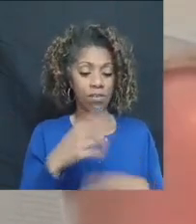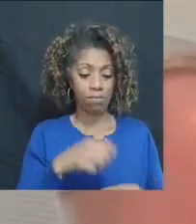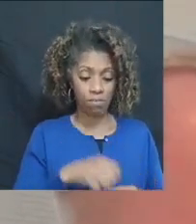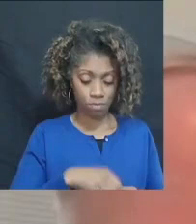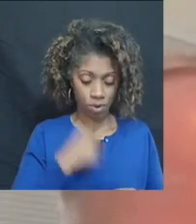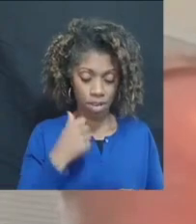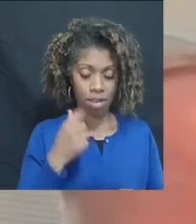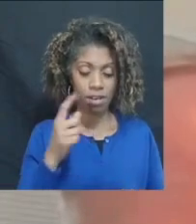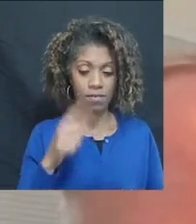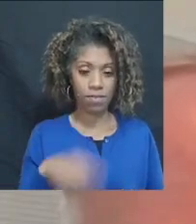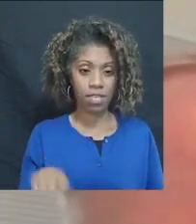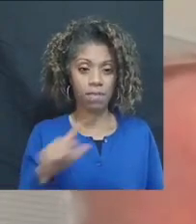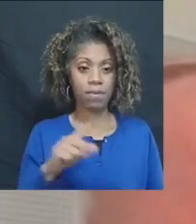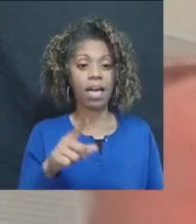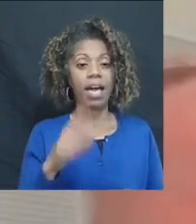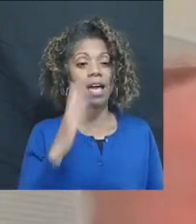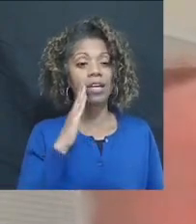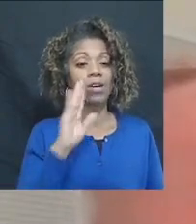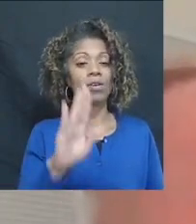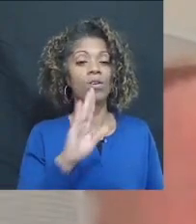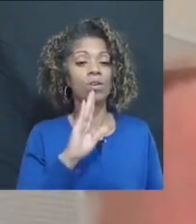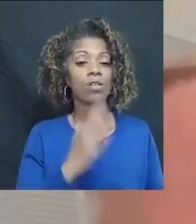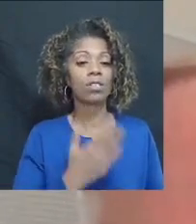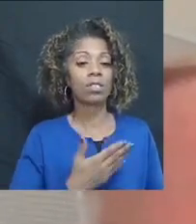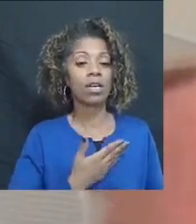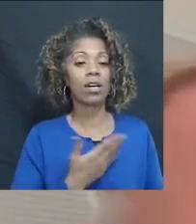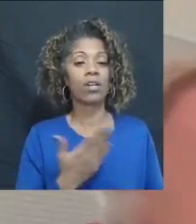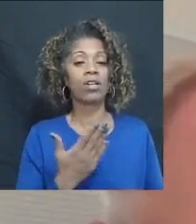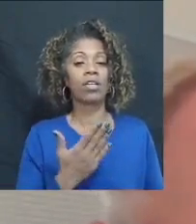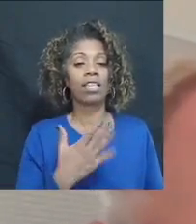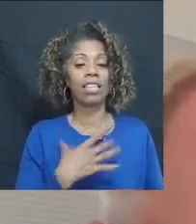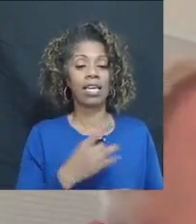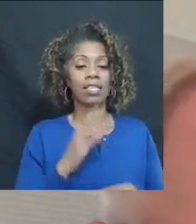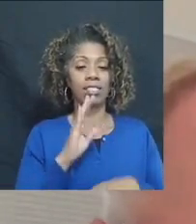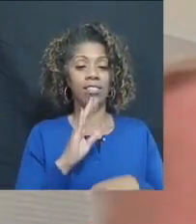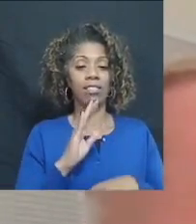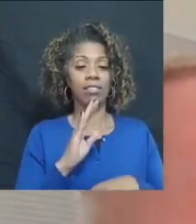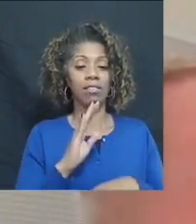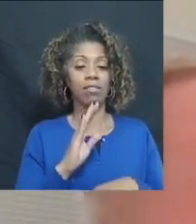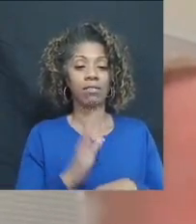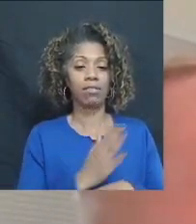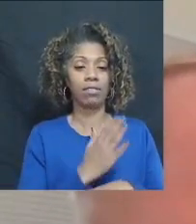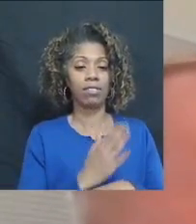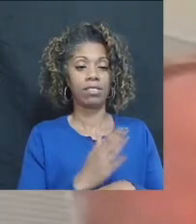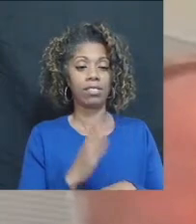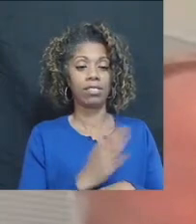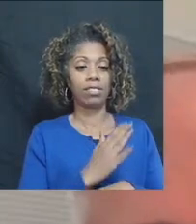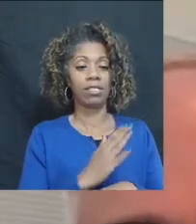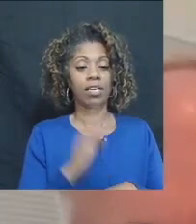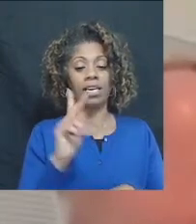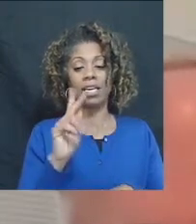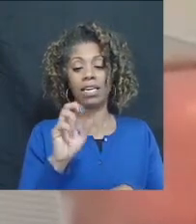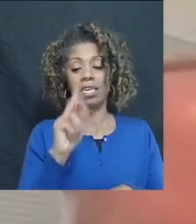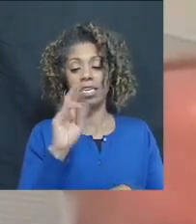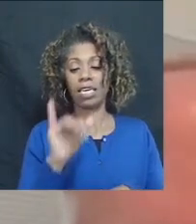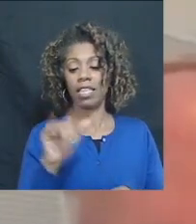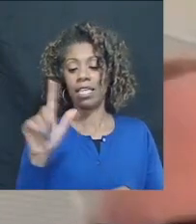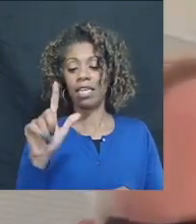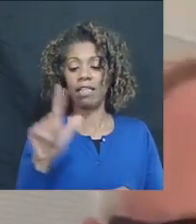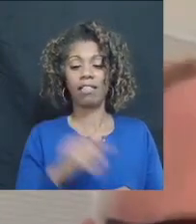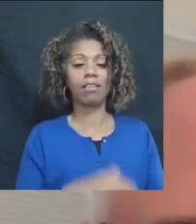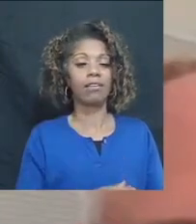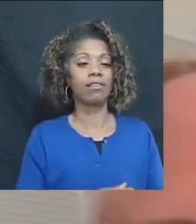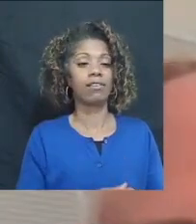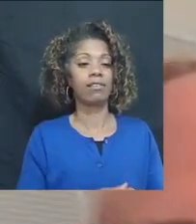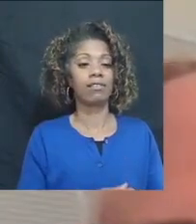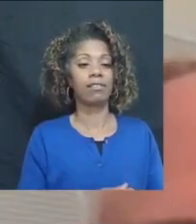that your daughter is a musician, LA based now, Kelly L. And so this work you guys are doing is kind